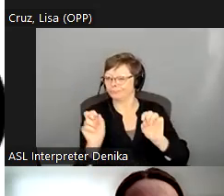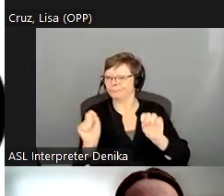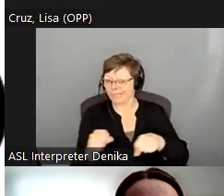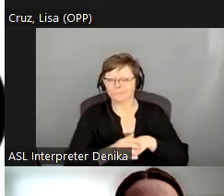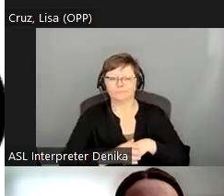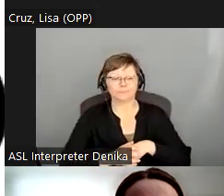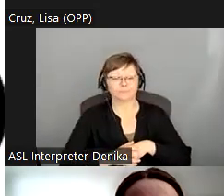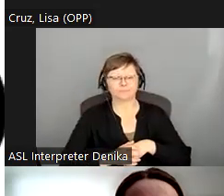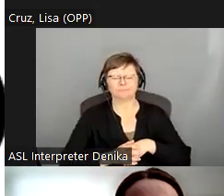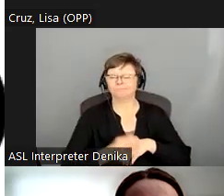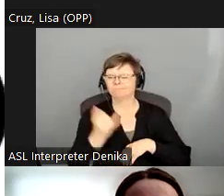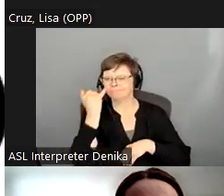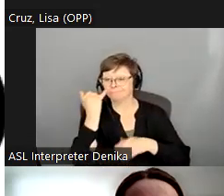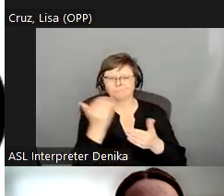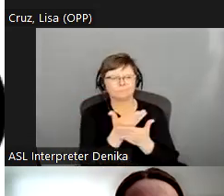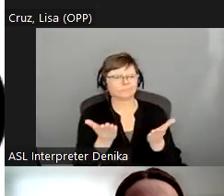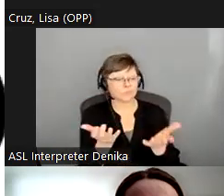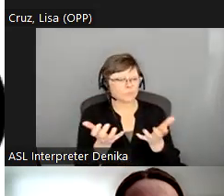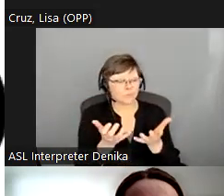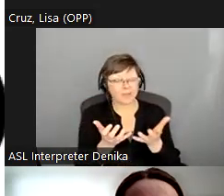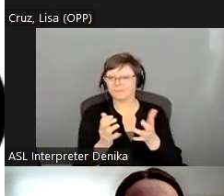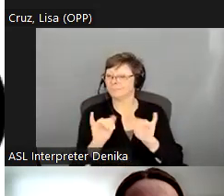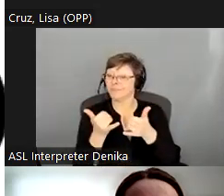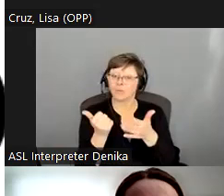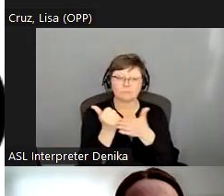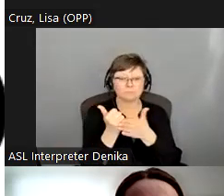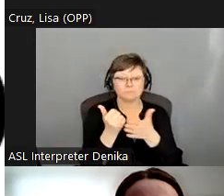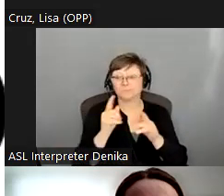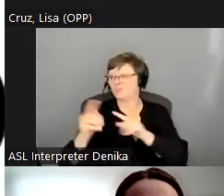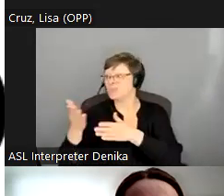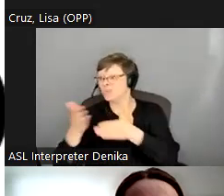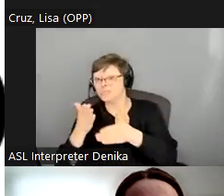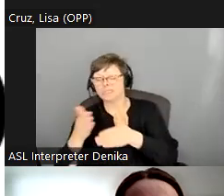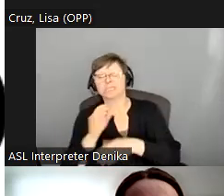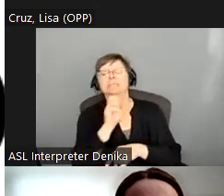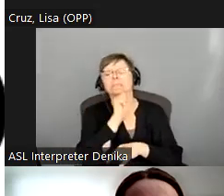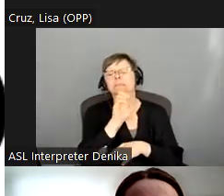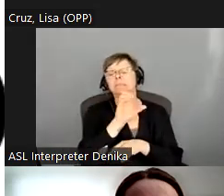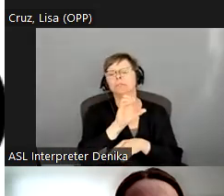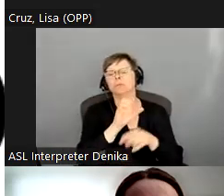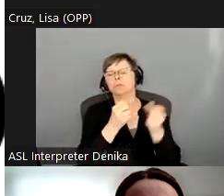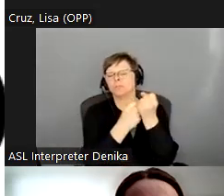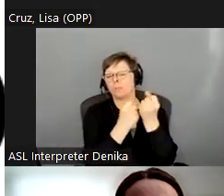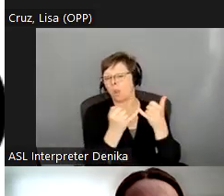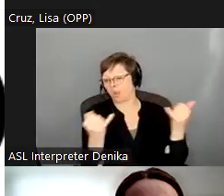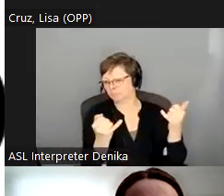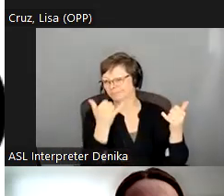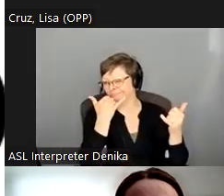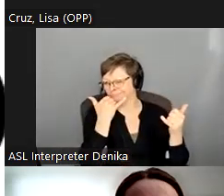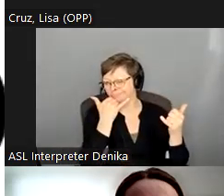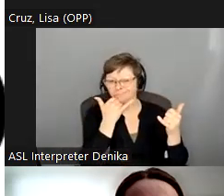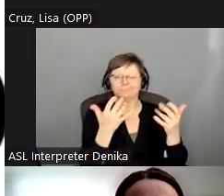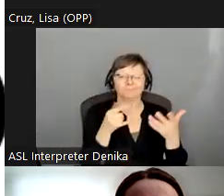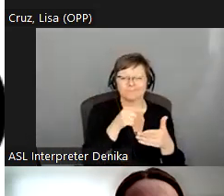If individuals want some navigation to services, you can call the senior support line. That's run by the Assaulted Women's Helpline that